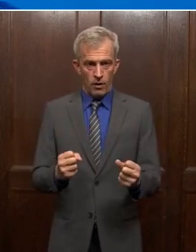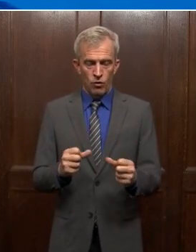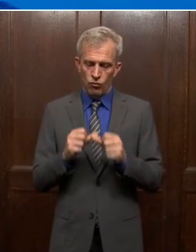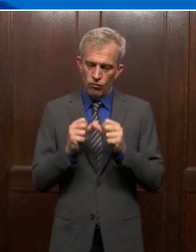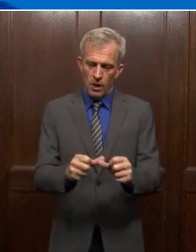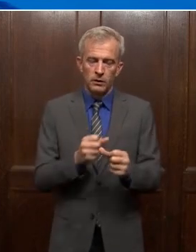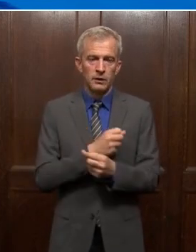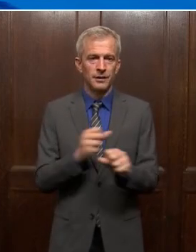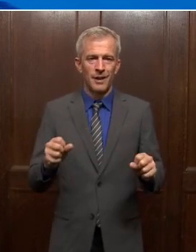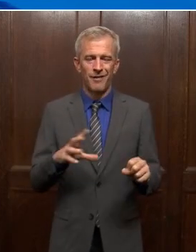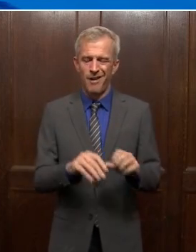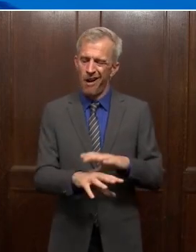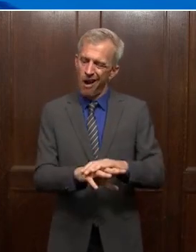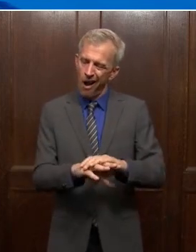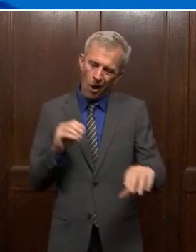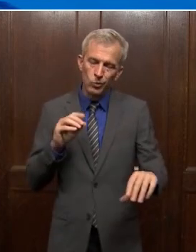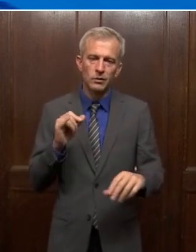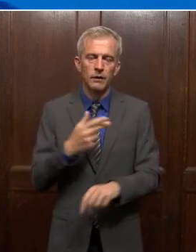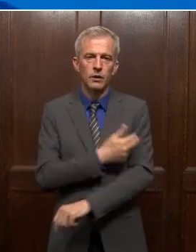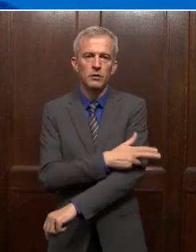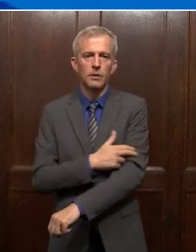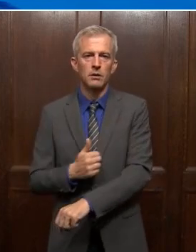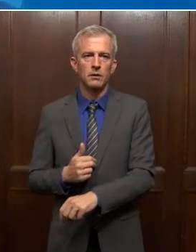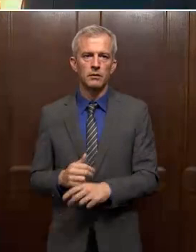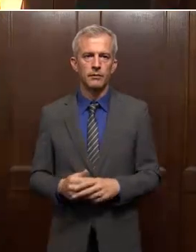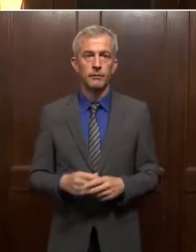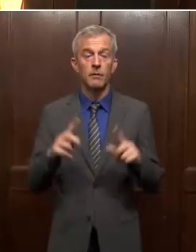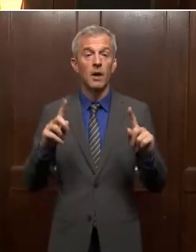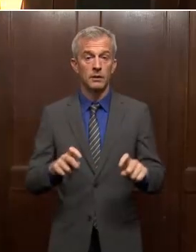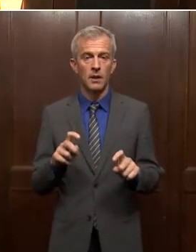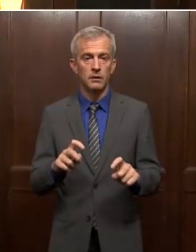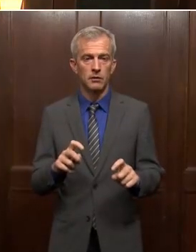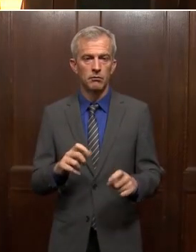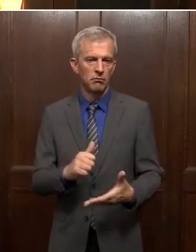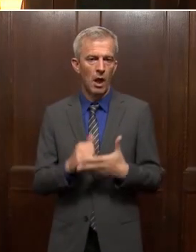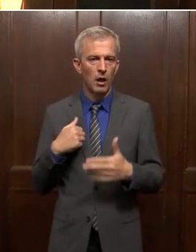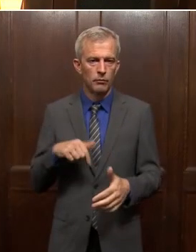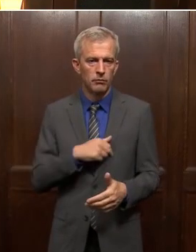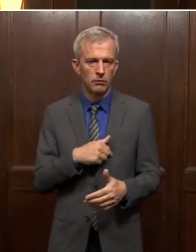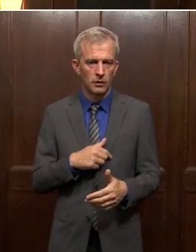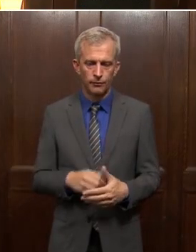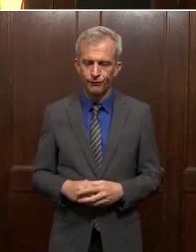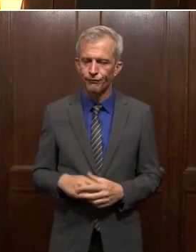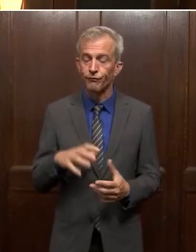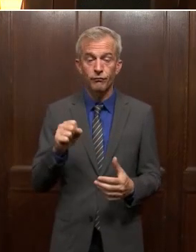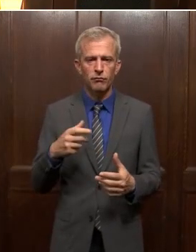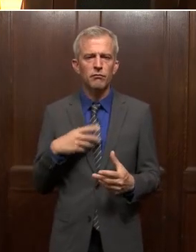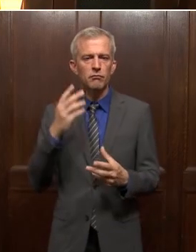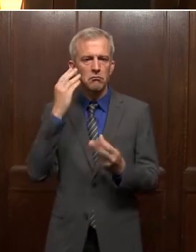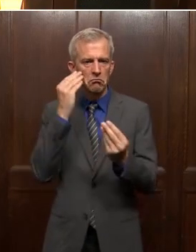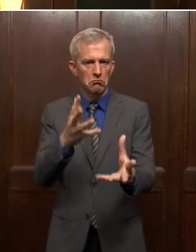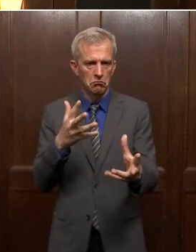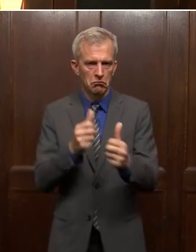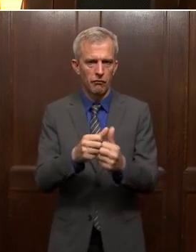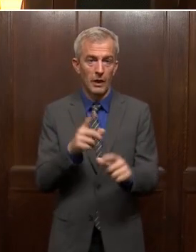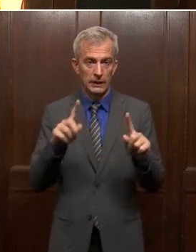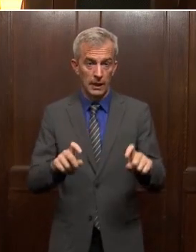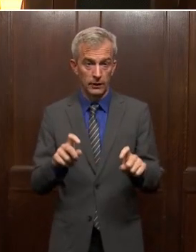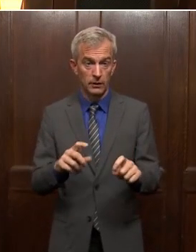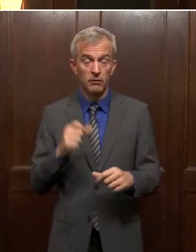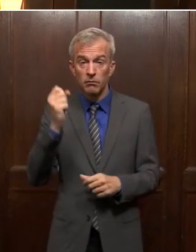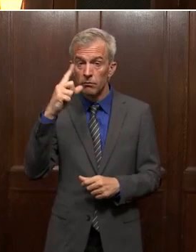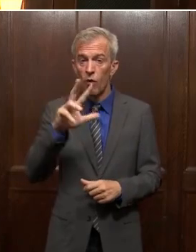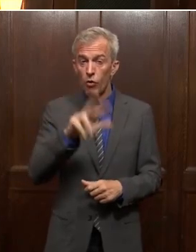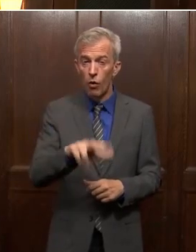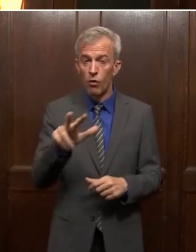safe and out of those hospital beds. And testing helps us do just that. So let me update you on testing. Now in 33